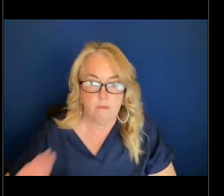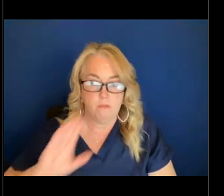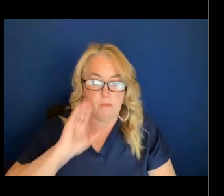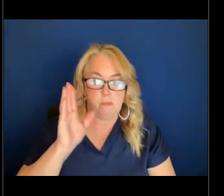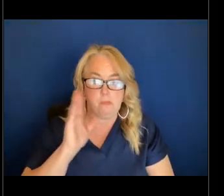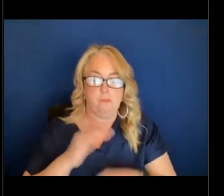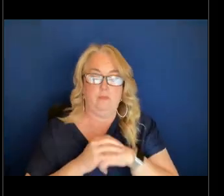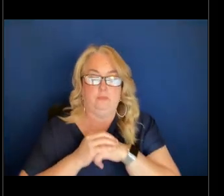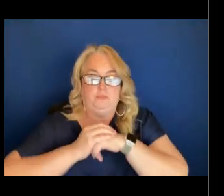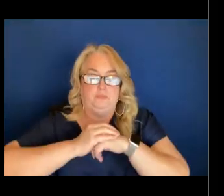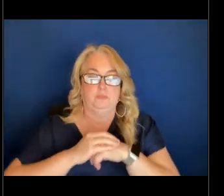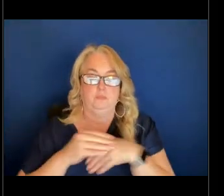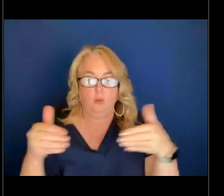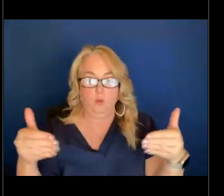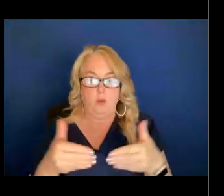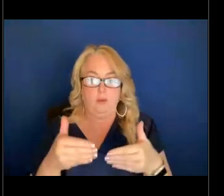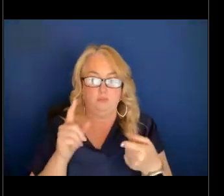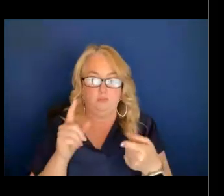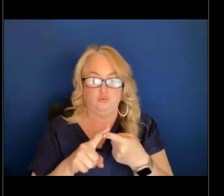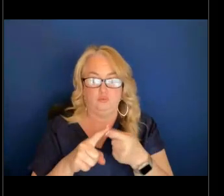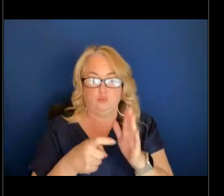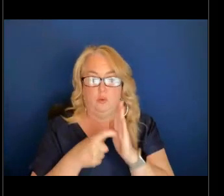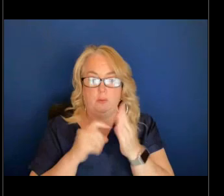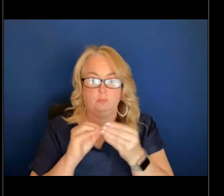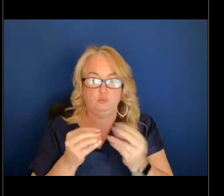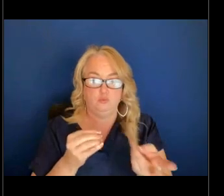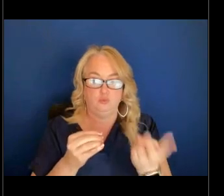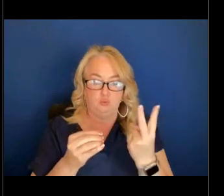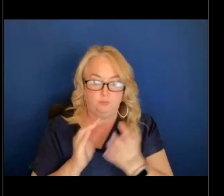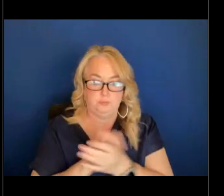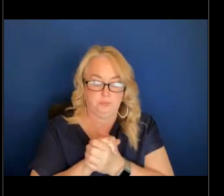Accessible Public and Common Use Areas.